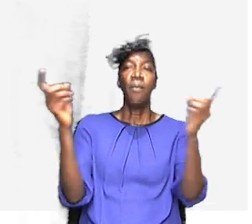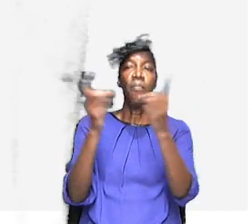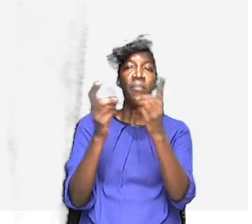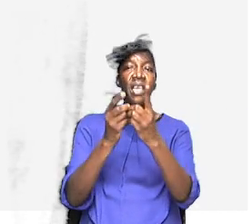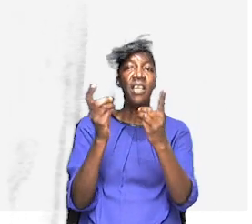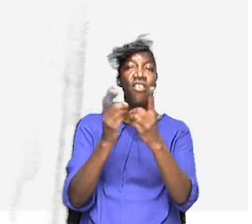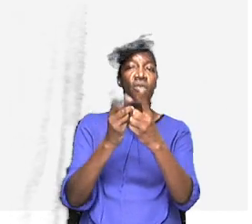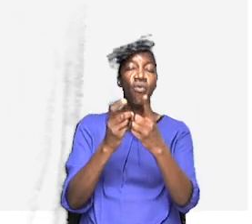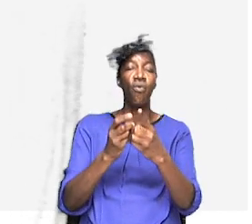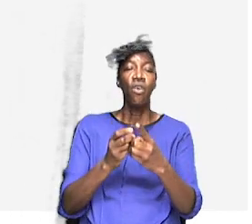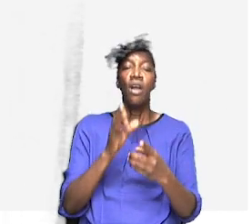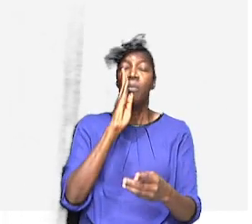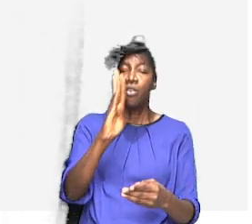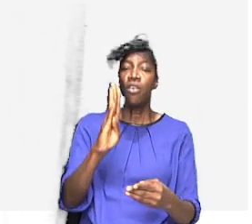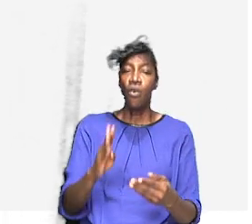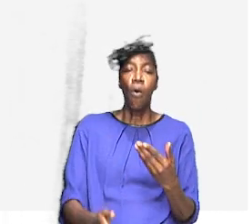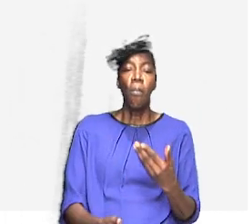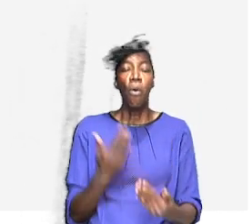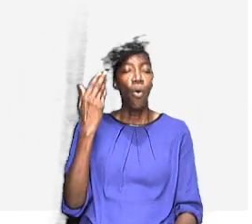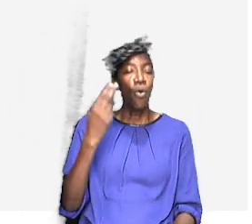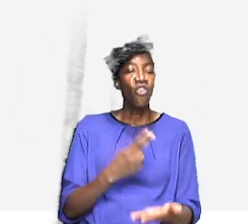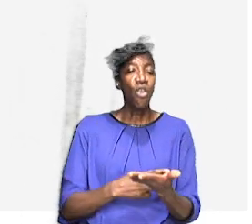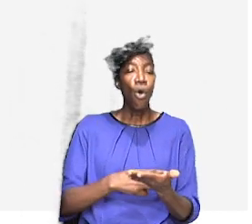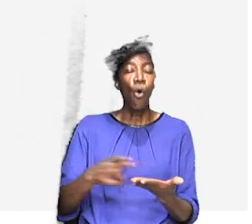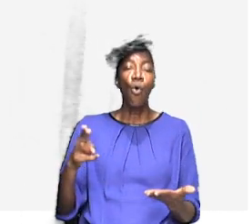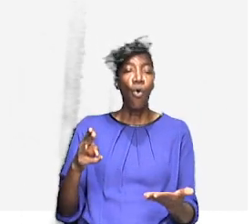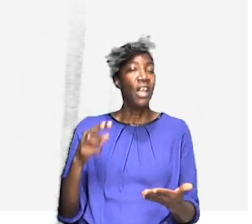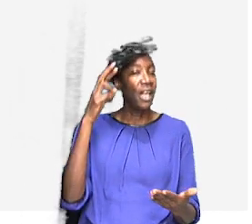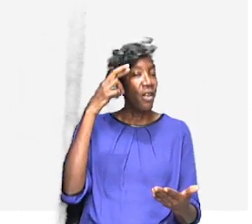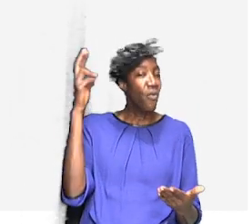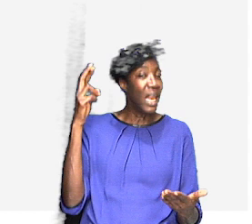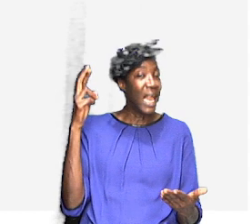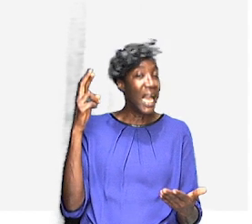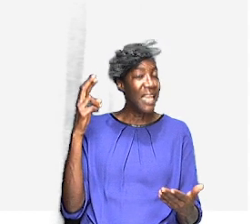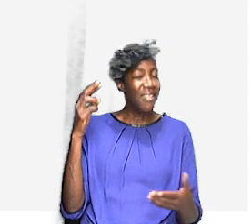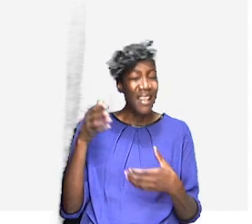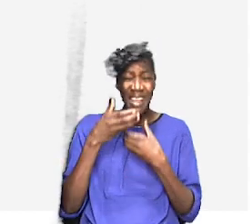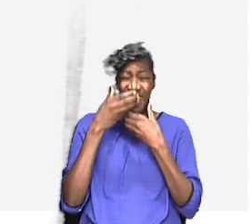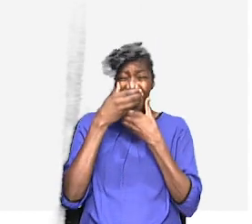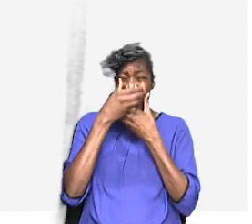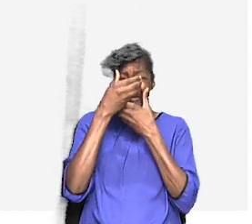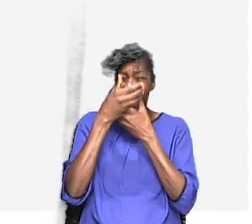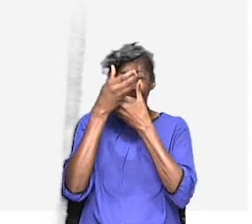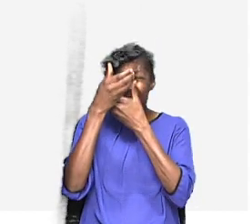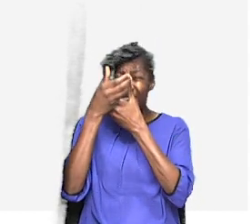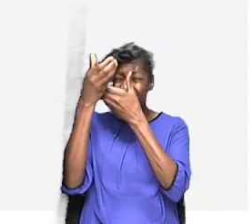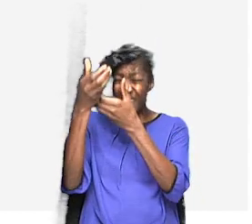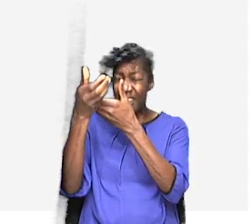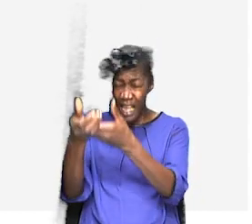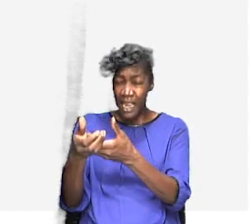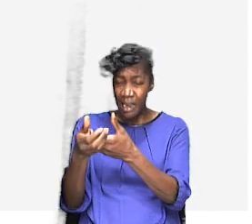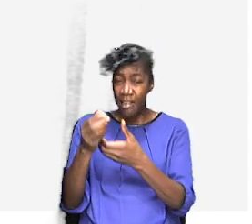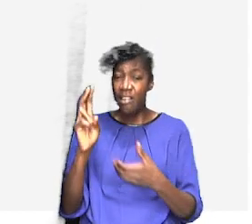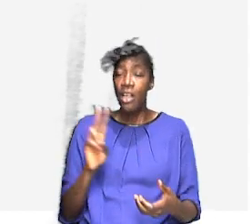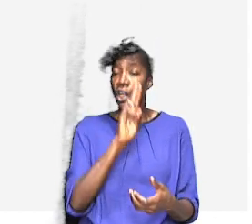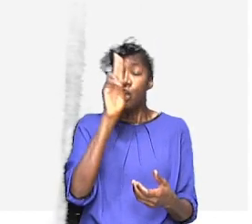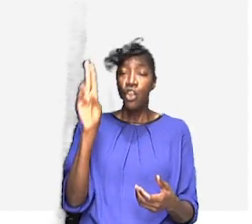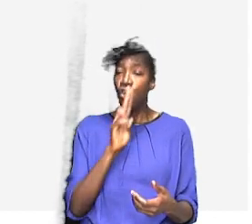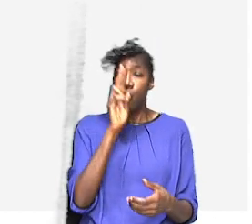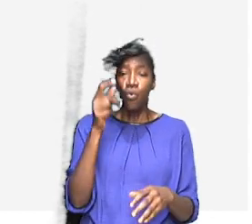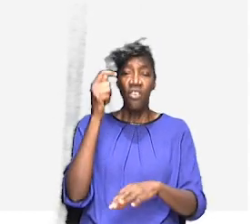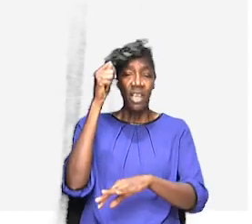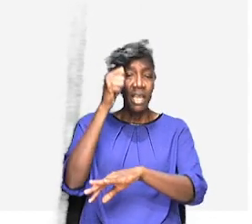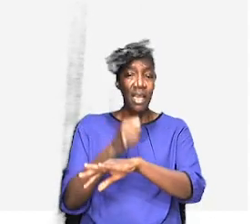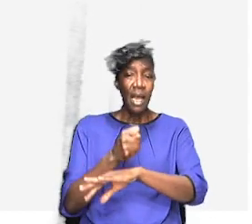most holy. So what we realize is that the incense that was going to be used in the